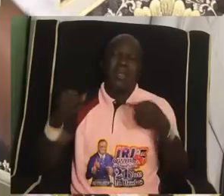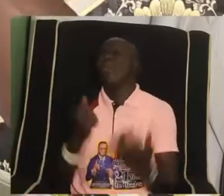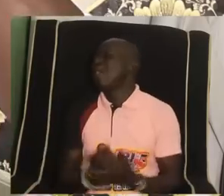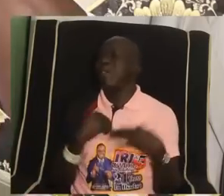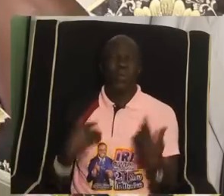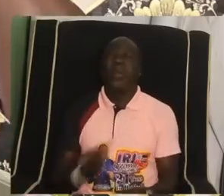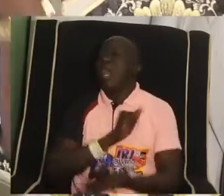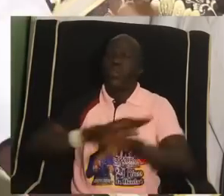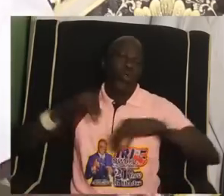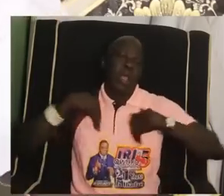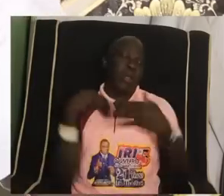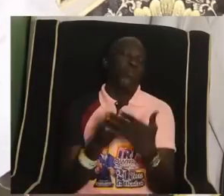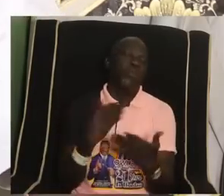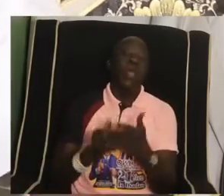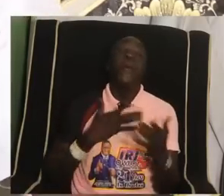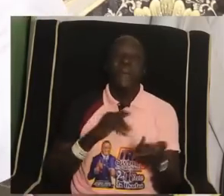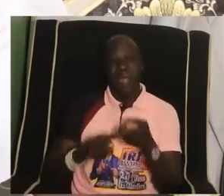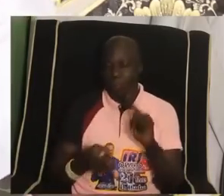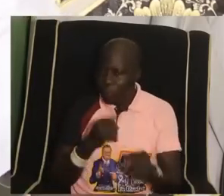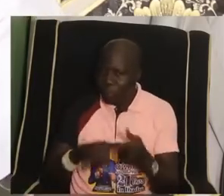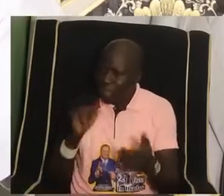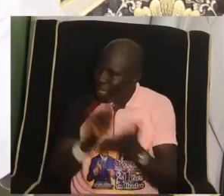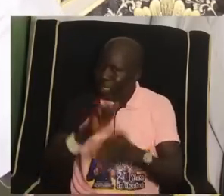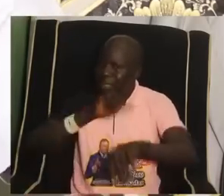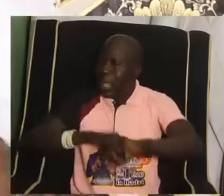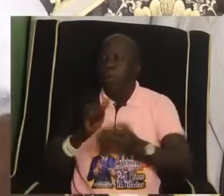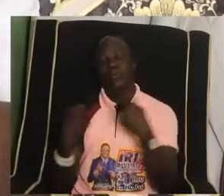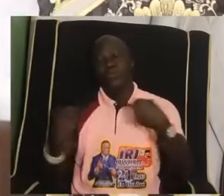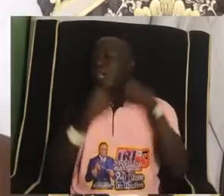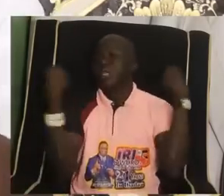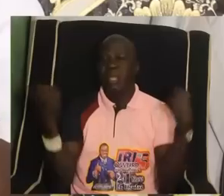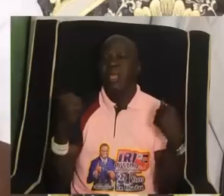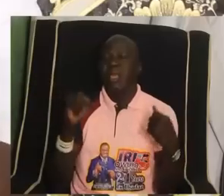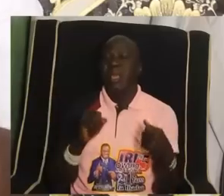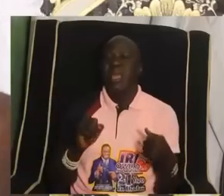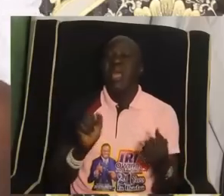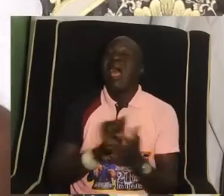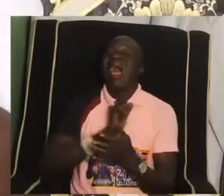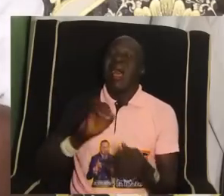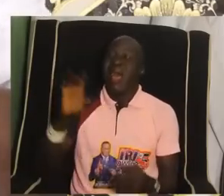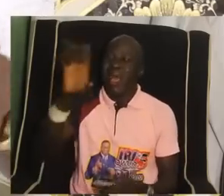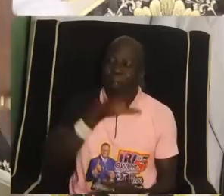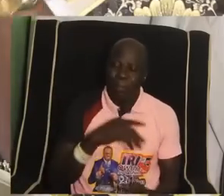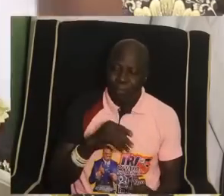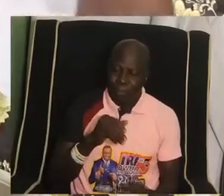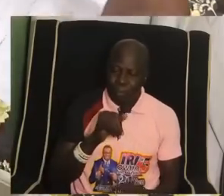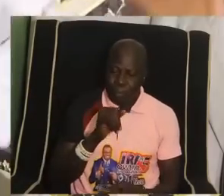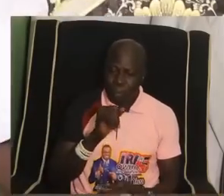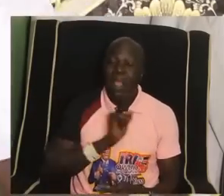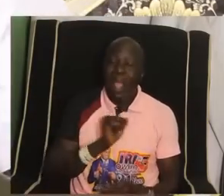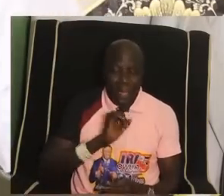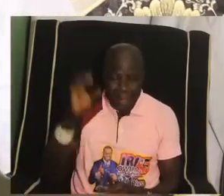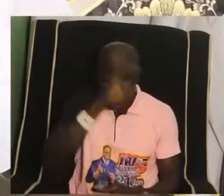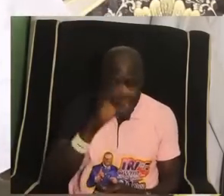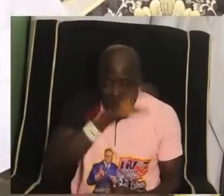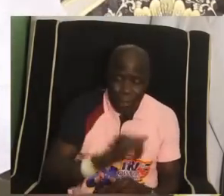don't have money. Me. My friend. That's time of challenge. But what 60,000 for 3 months? 15,000. I see